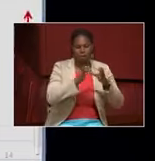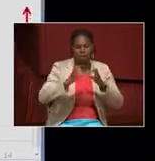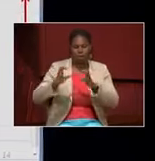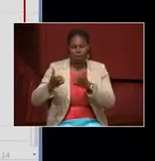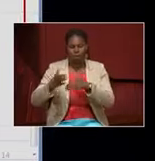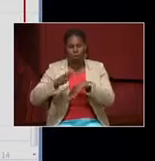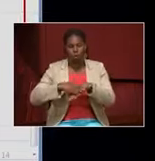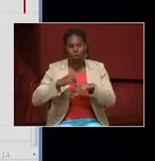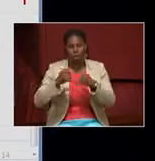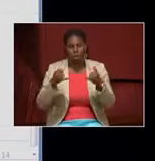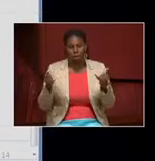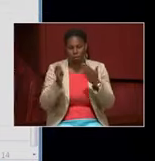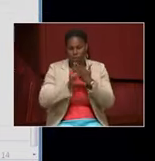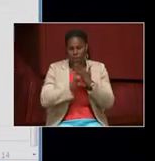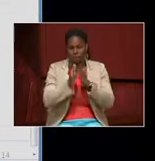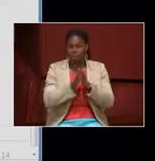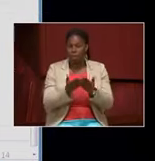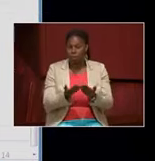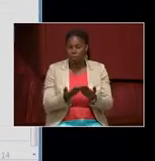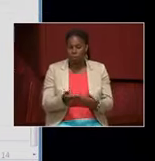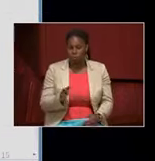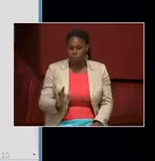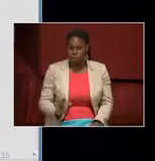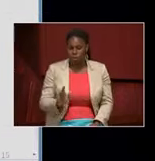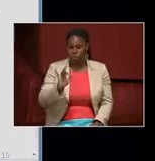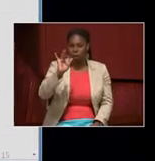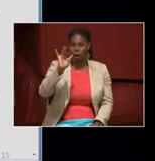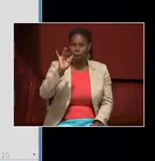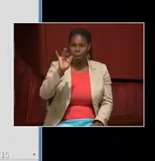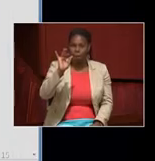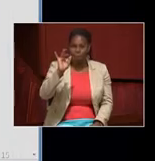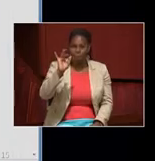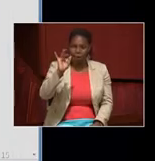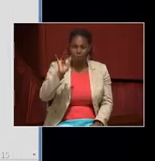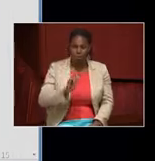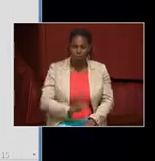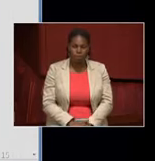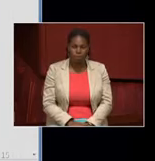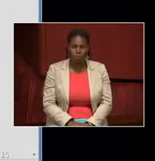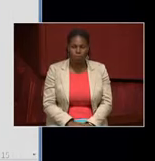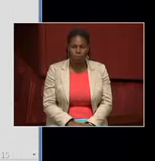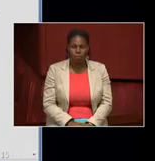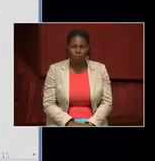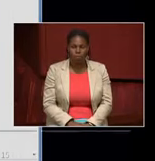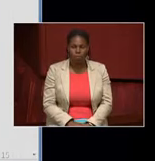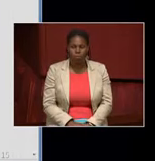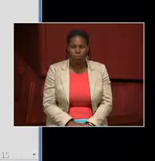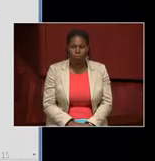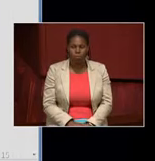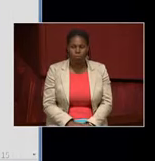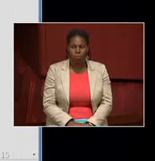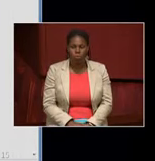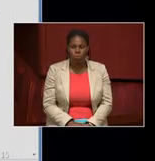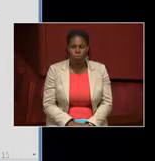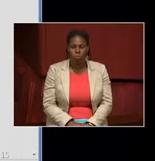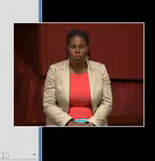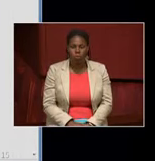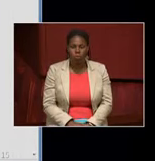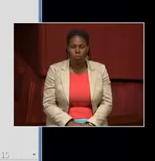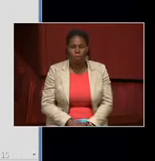online catalog. I'm going to scroll back up, and I'm going to go back